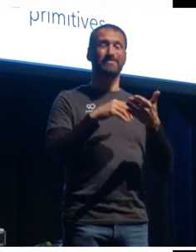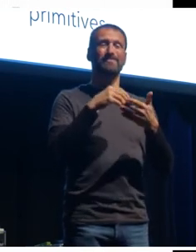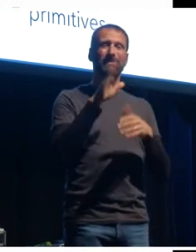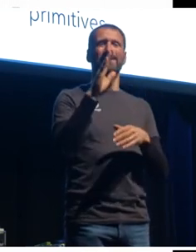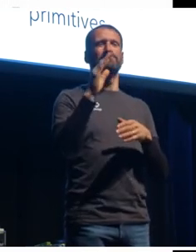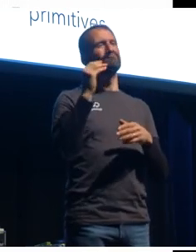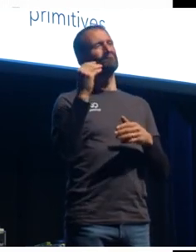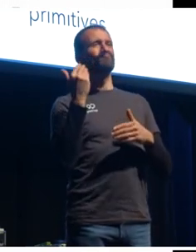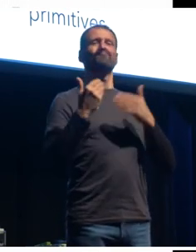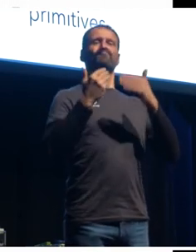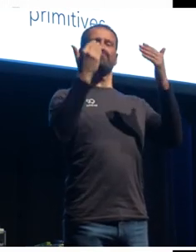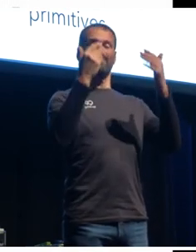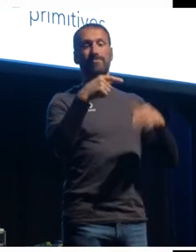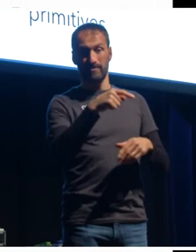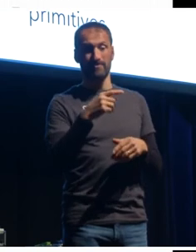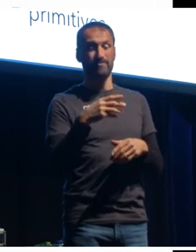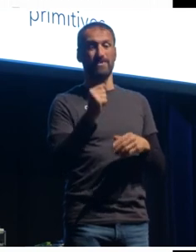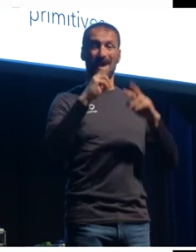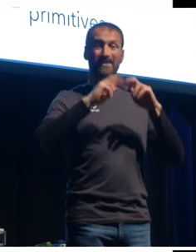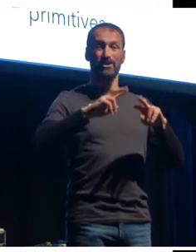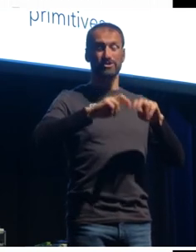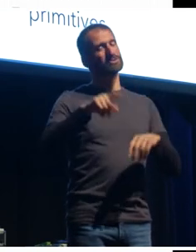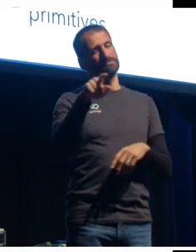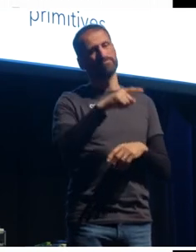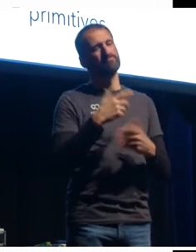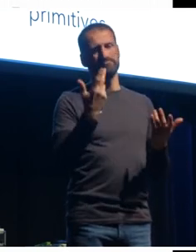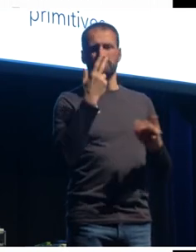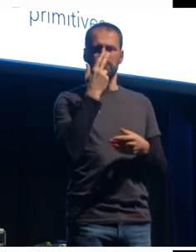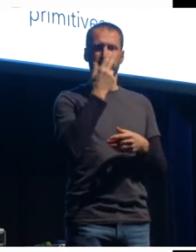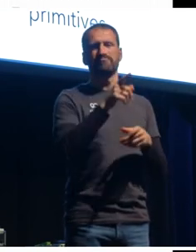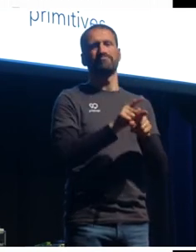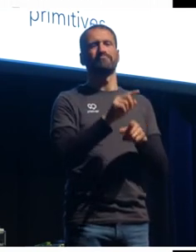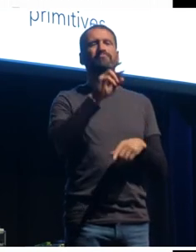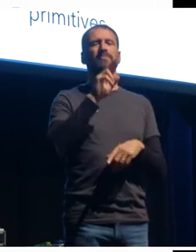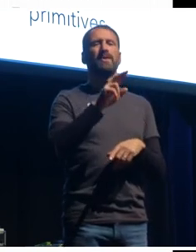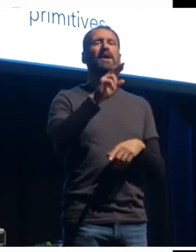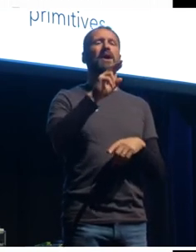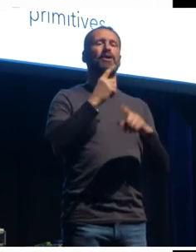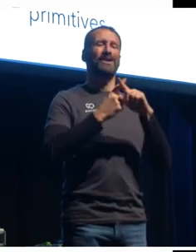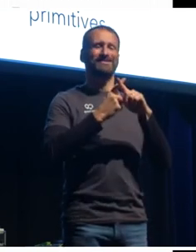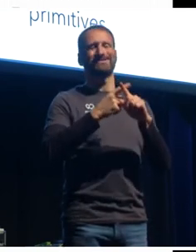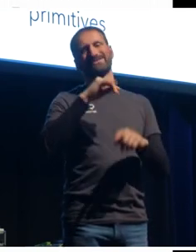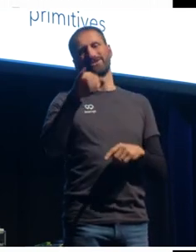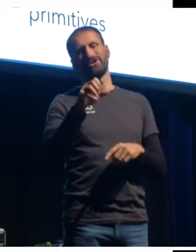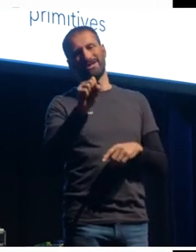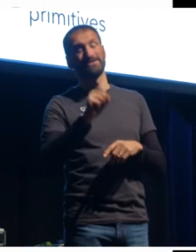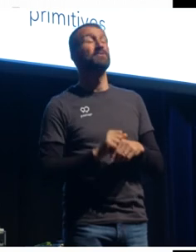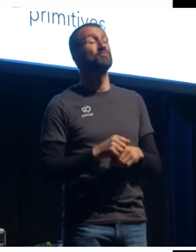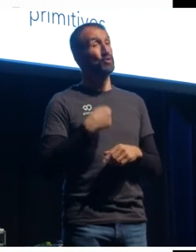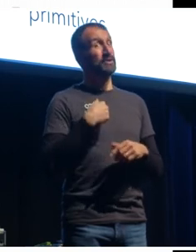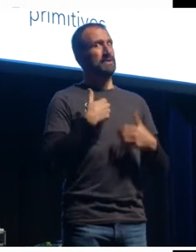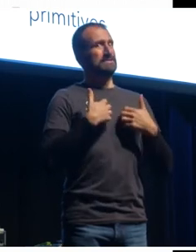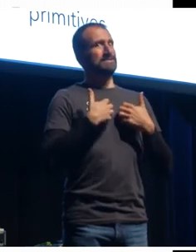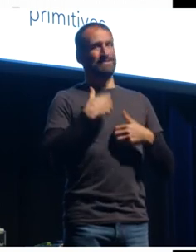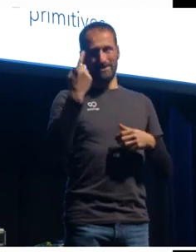promises are not enough for you, you can always go a step forward and try things like RxJS. And I'm excited because there's a talk